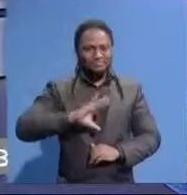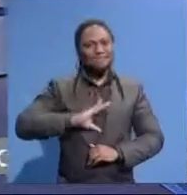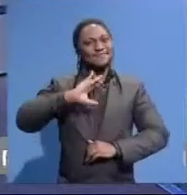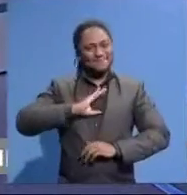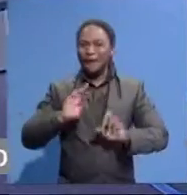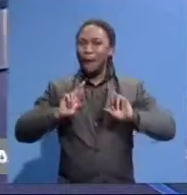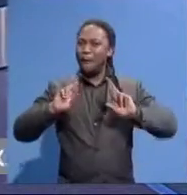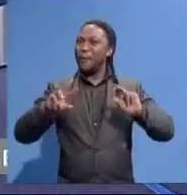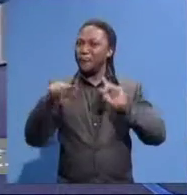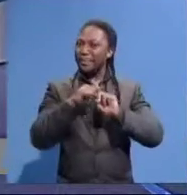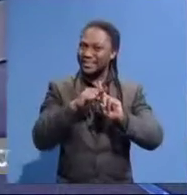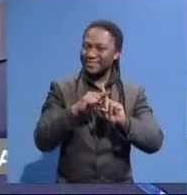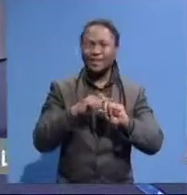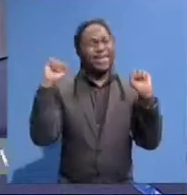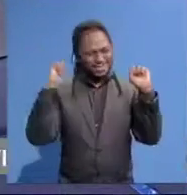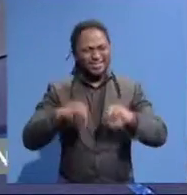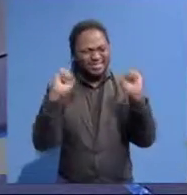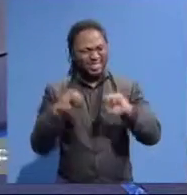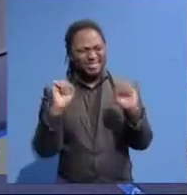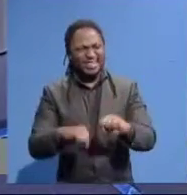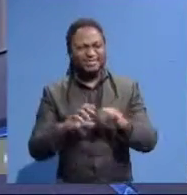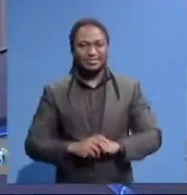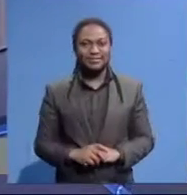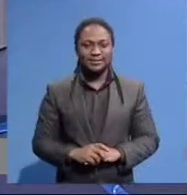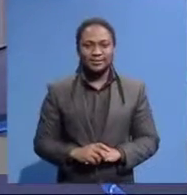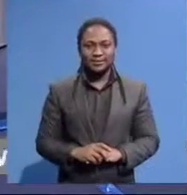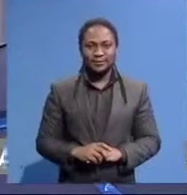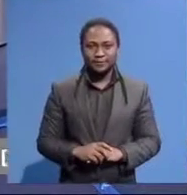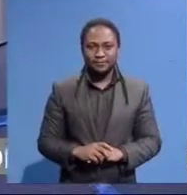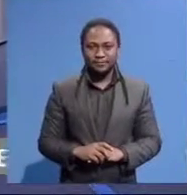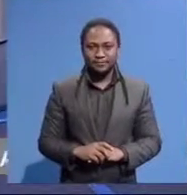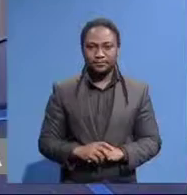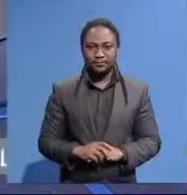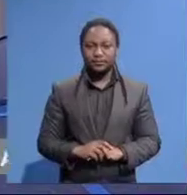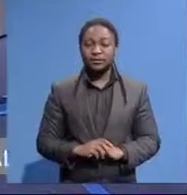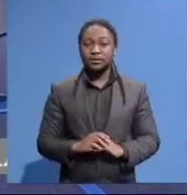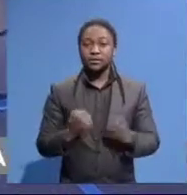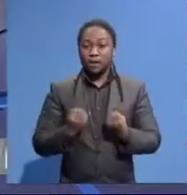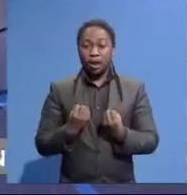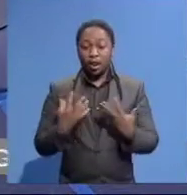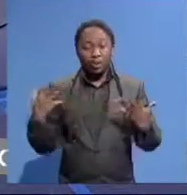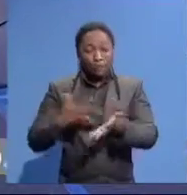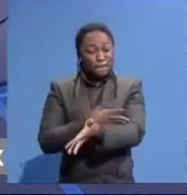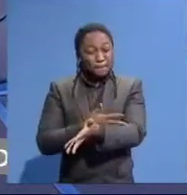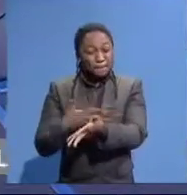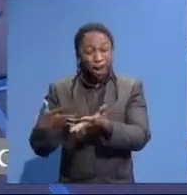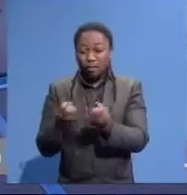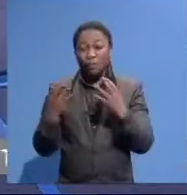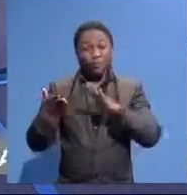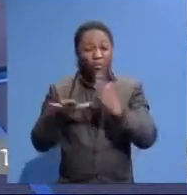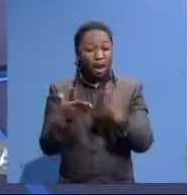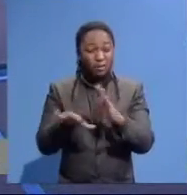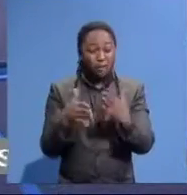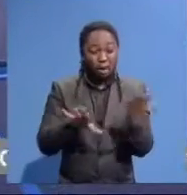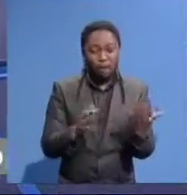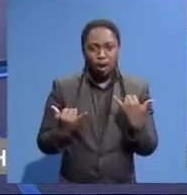hopeful? Oh, yeah, no doubt. A lot of grief has been felt. A lot of blood has been shed. We cannot now